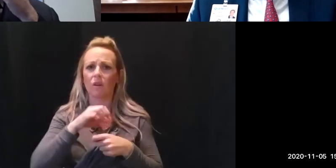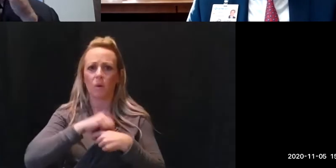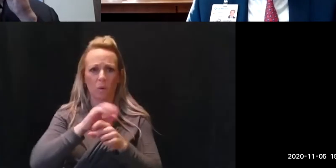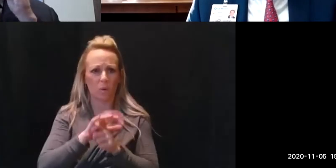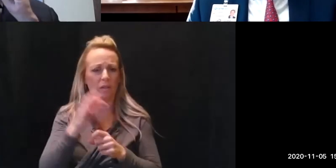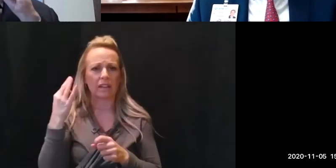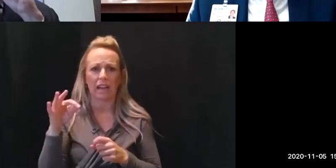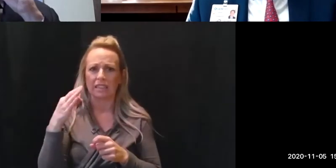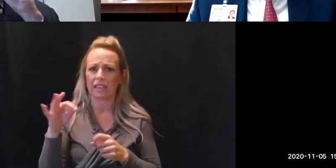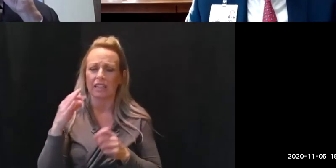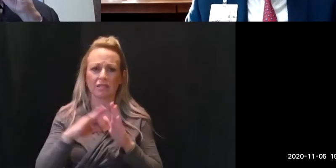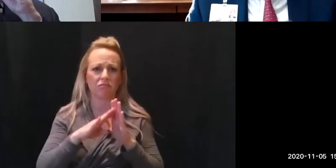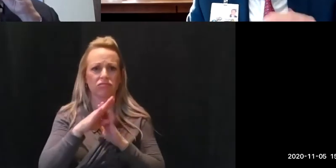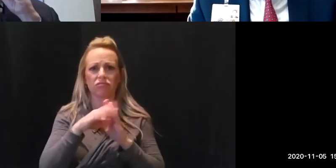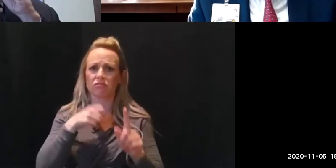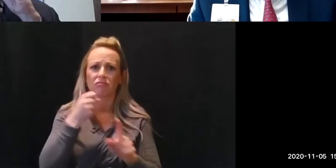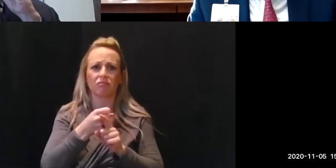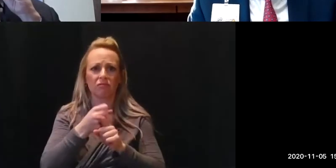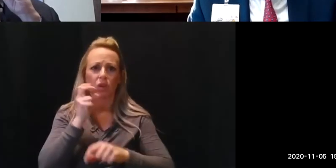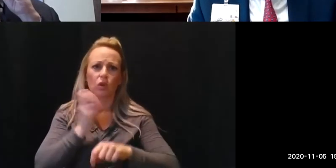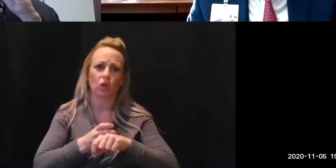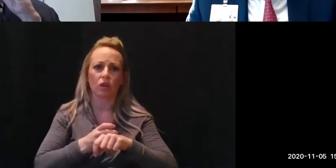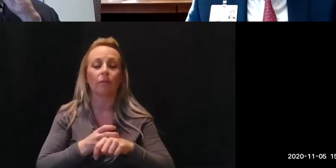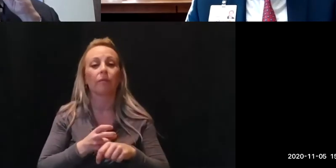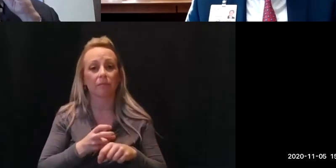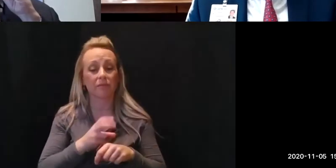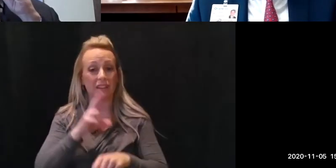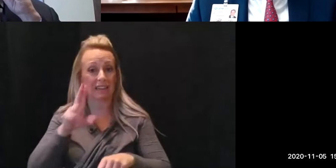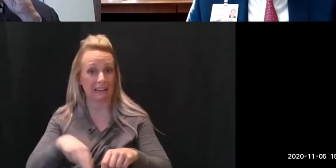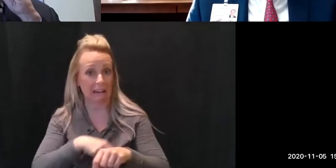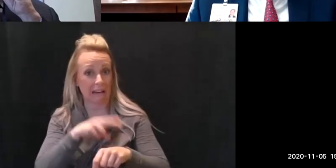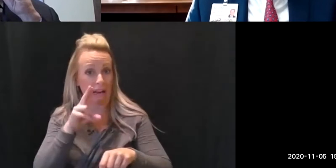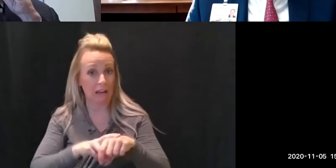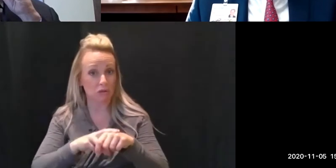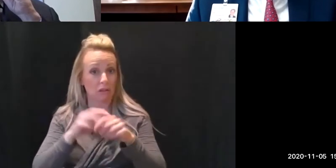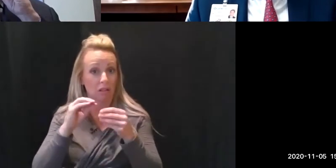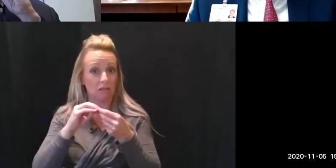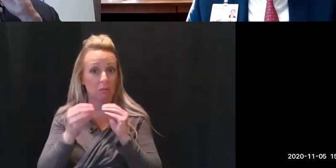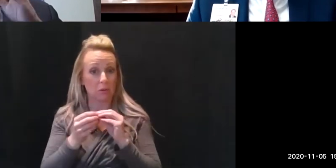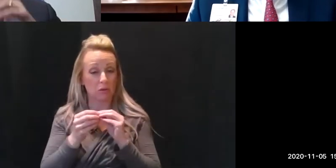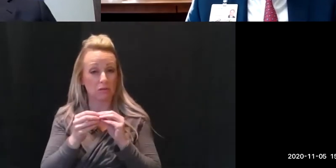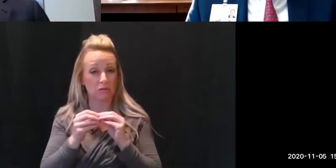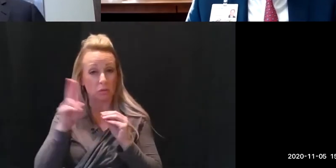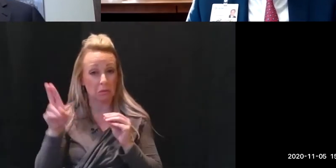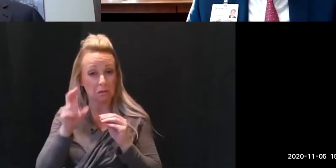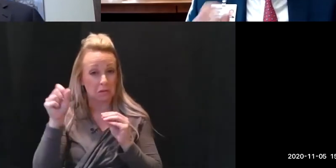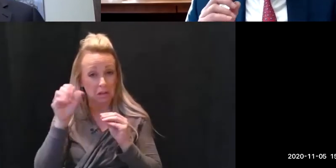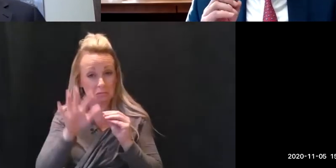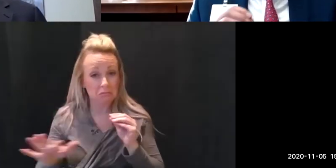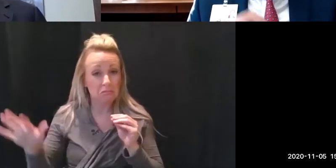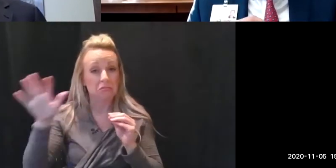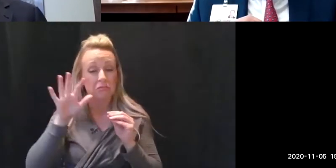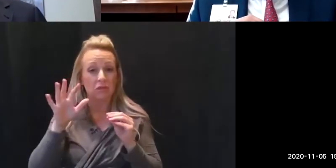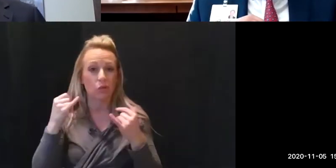is hitting us the hardest. Nationally, we're also seeing, if you look at the national numbers, it's very clear we're in a third wave. The